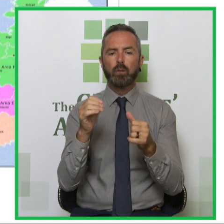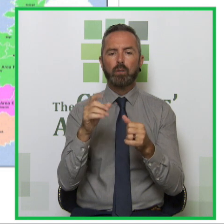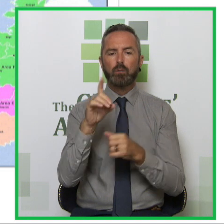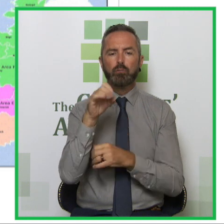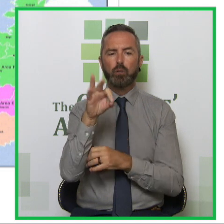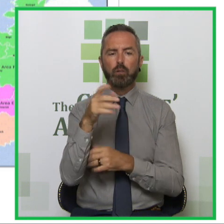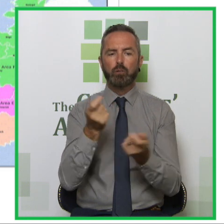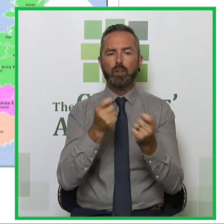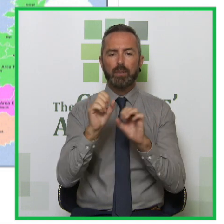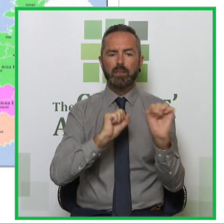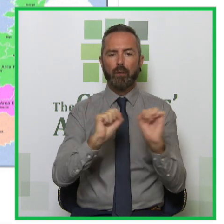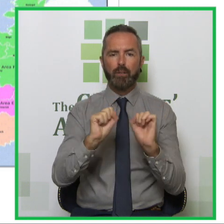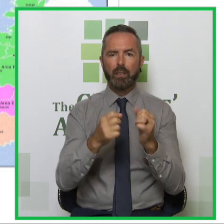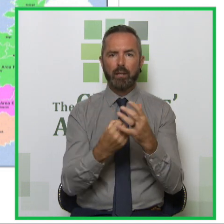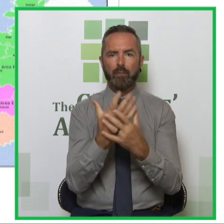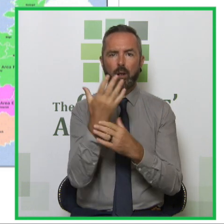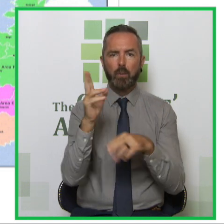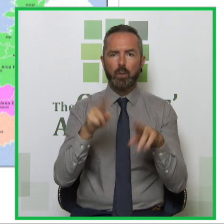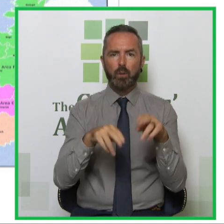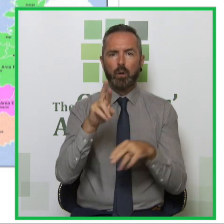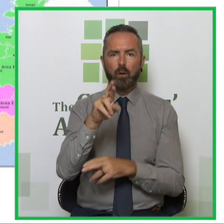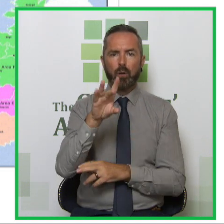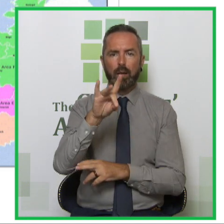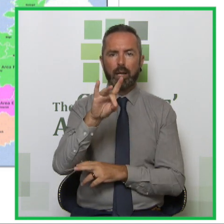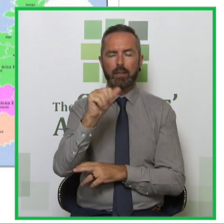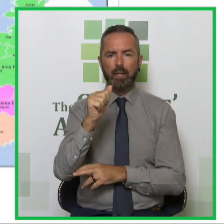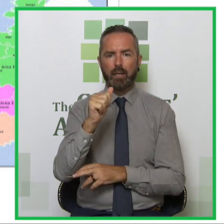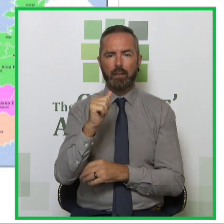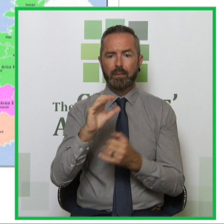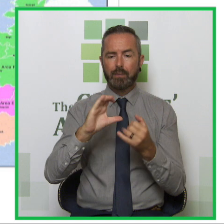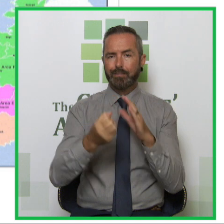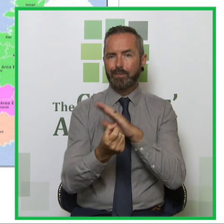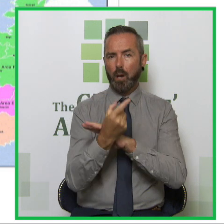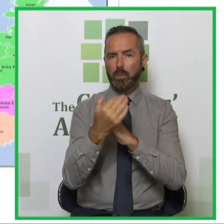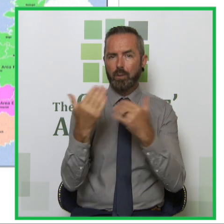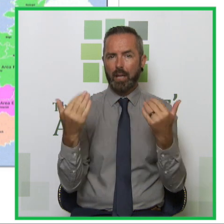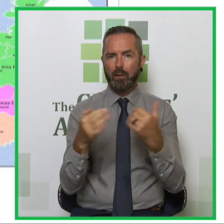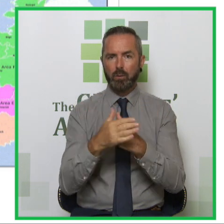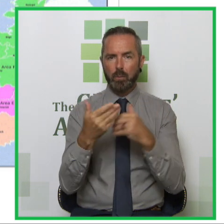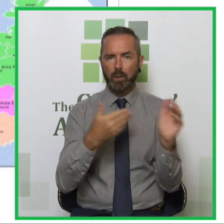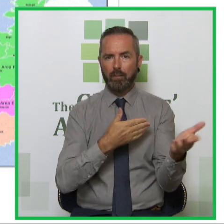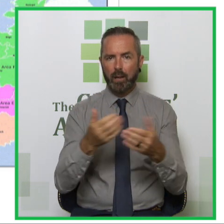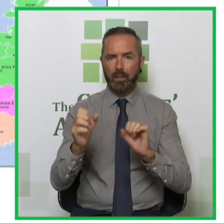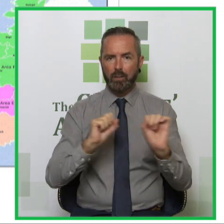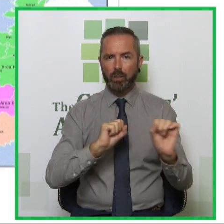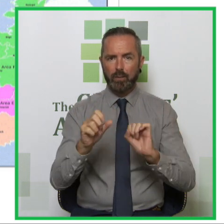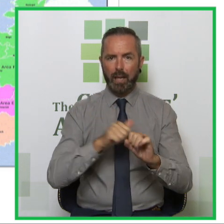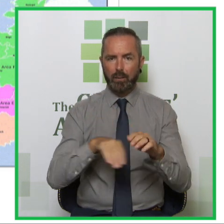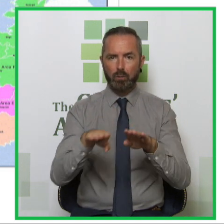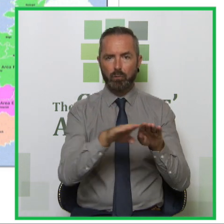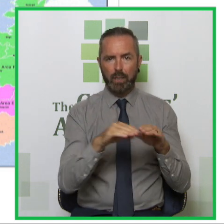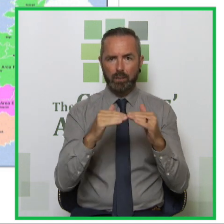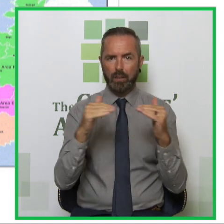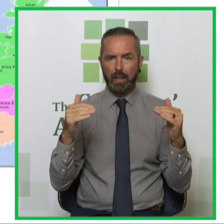The development of our new RHA, Regional Health Structure, is an opportunity to provide drug services at a regional level on